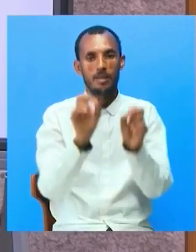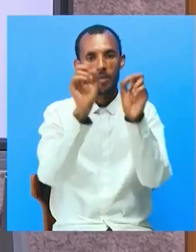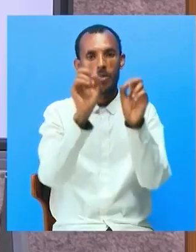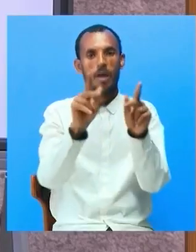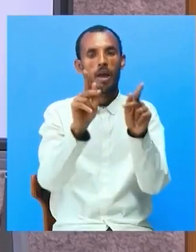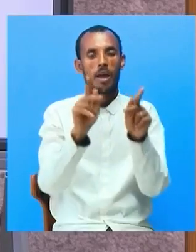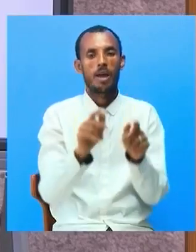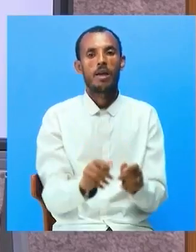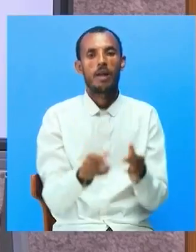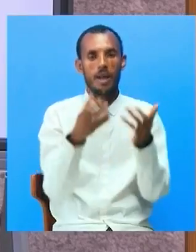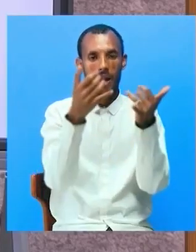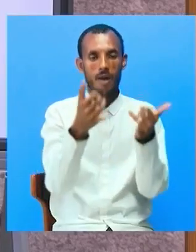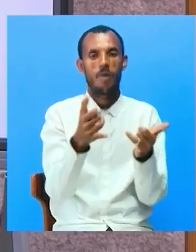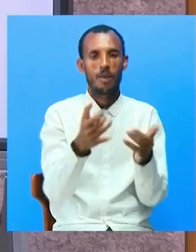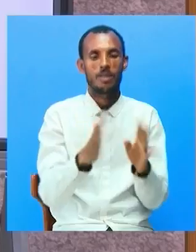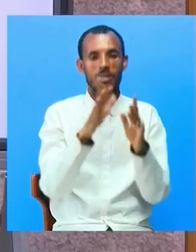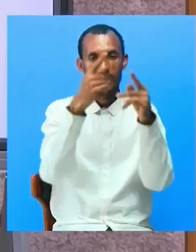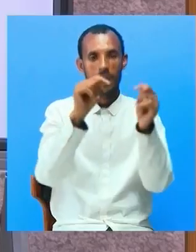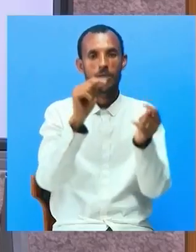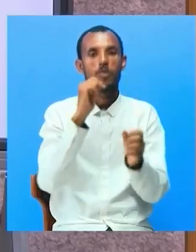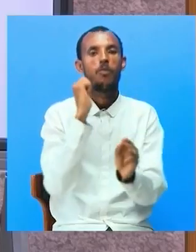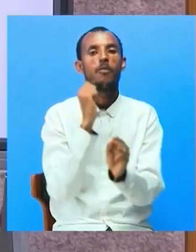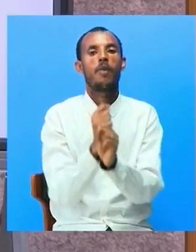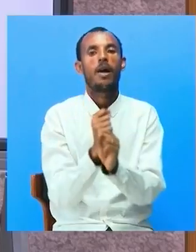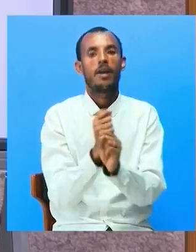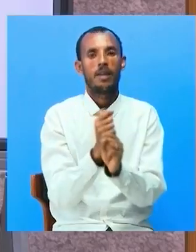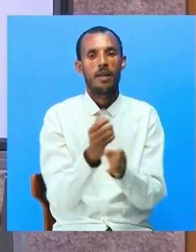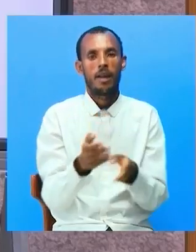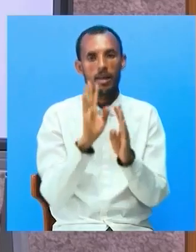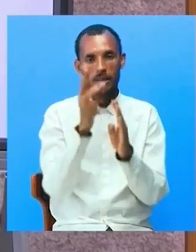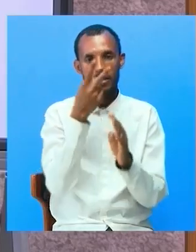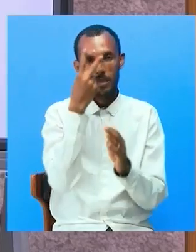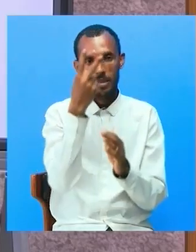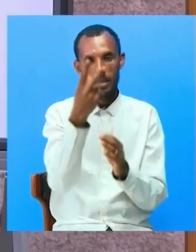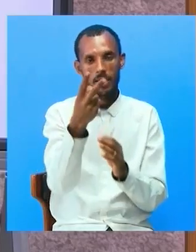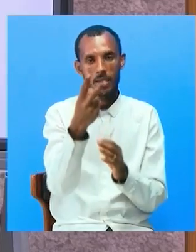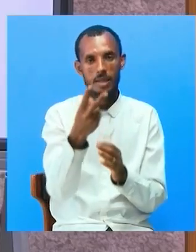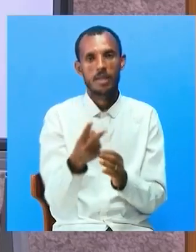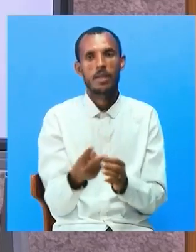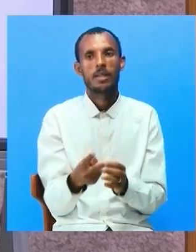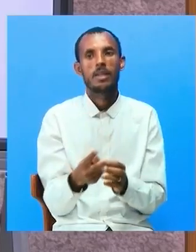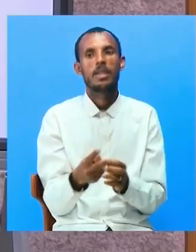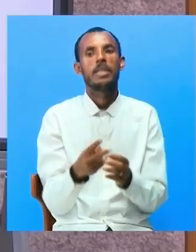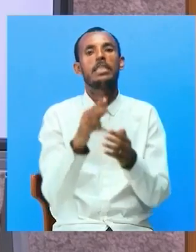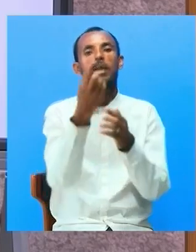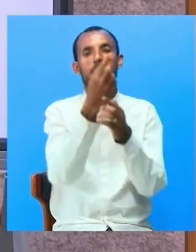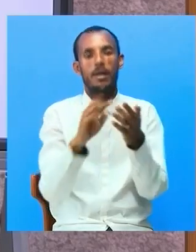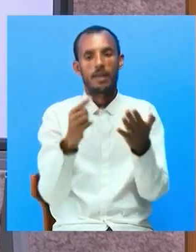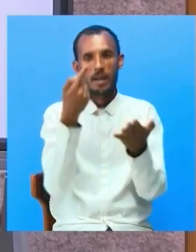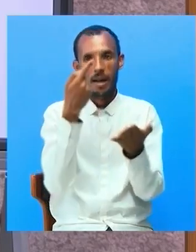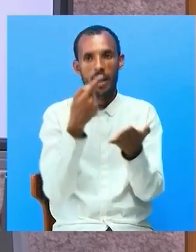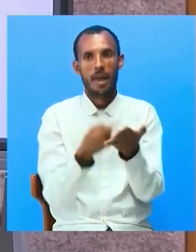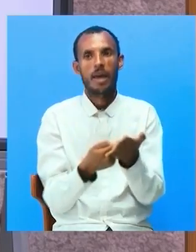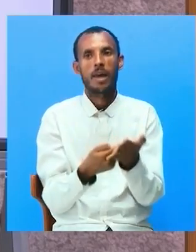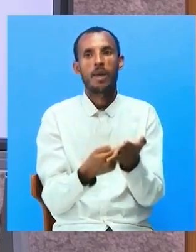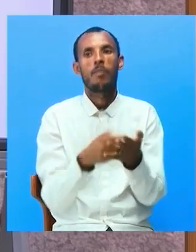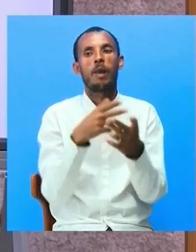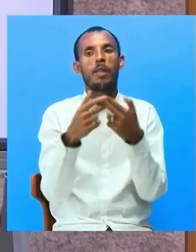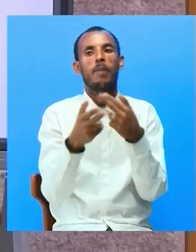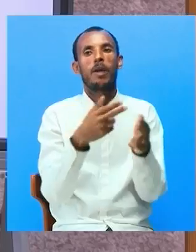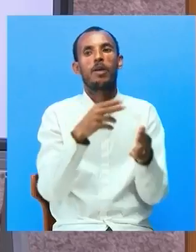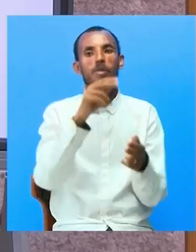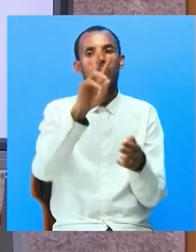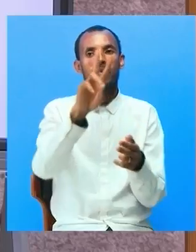Okay, now let's try to find. Let's see the pattern here. Look, when you multiply by